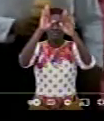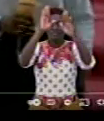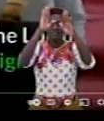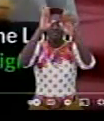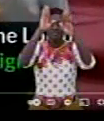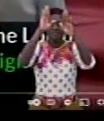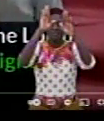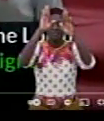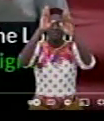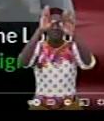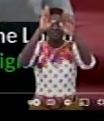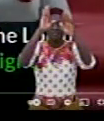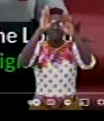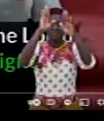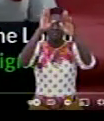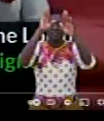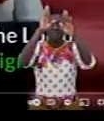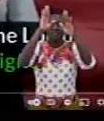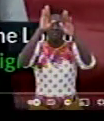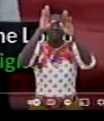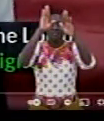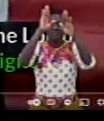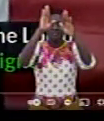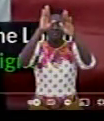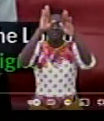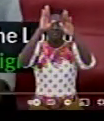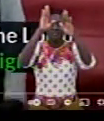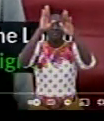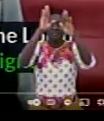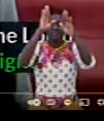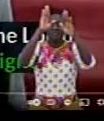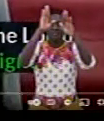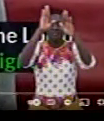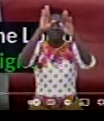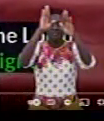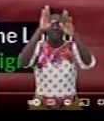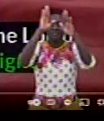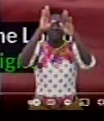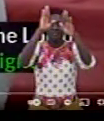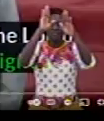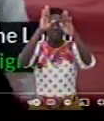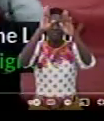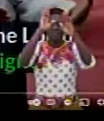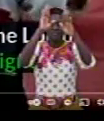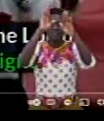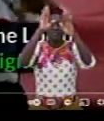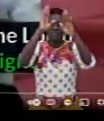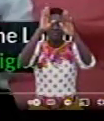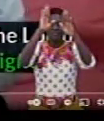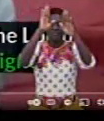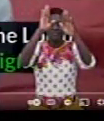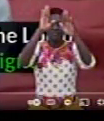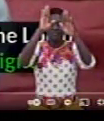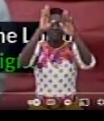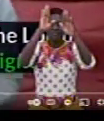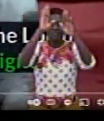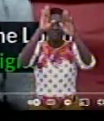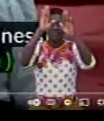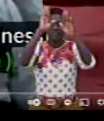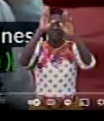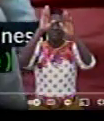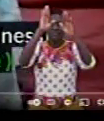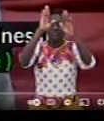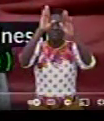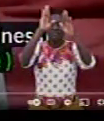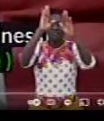Come and praise the Lord. Come, let's praise the Lord. Come, let's praise the Lord. Come, let's praise the Lord. Cause He